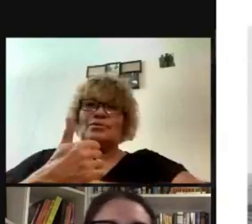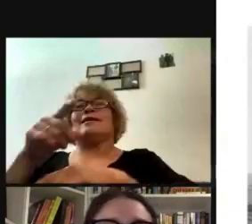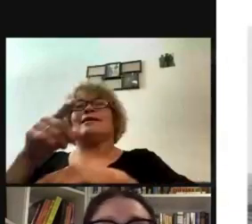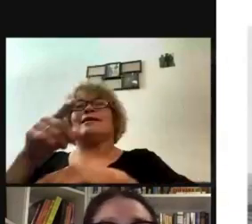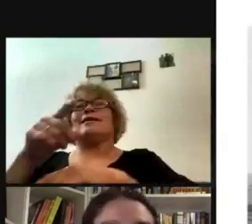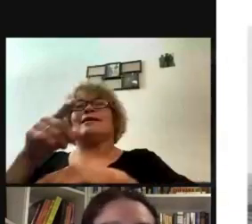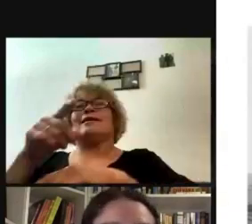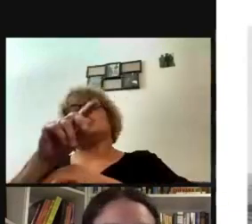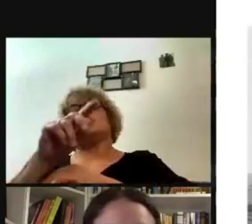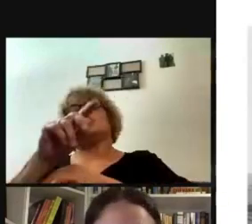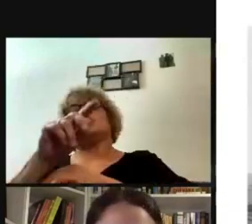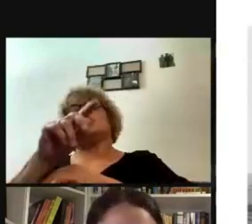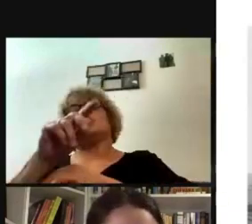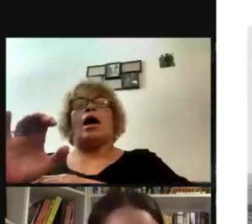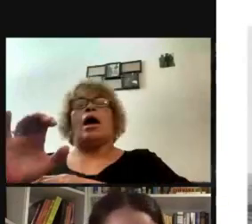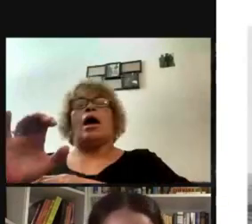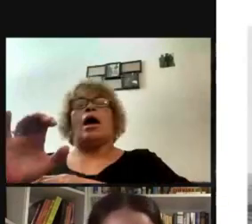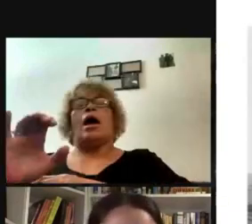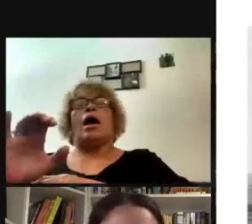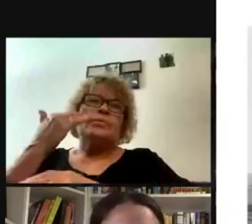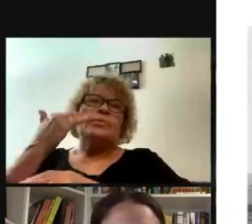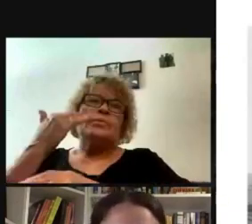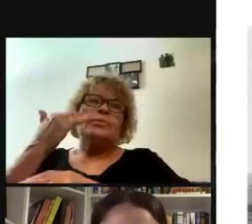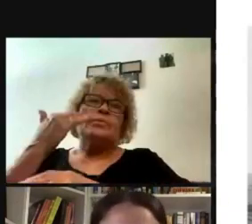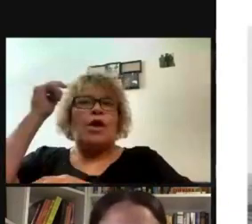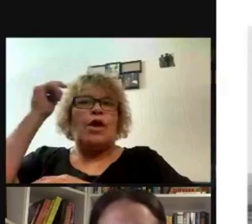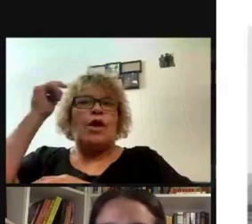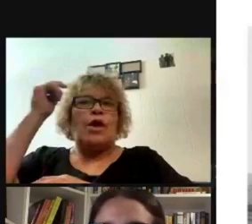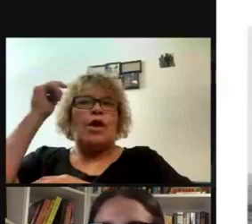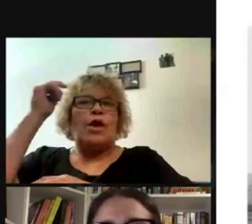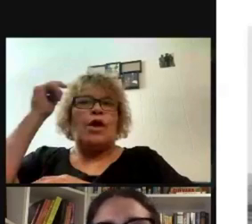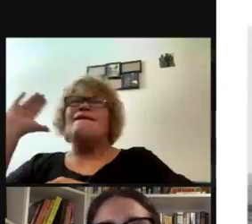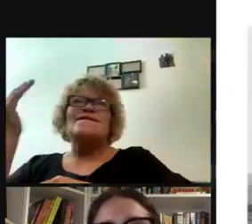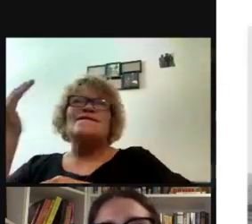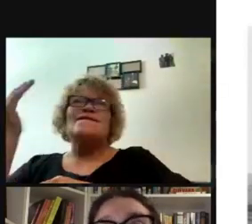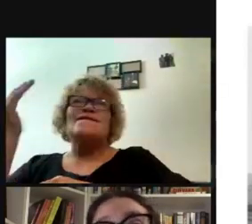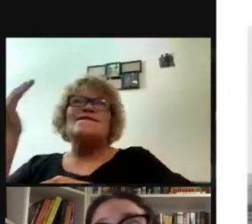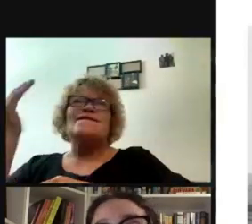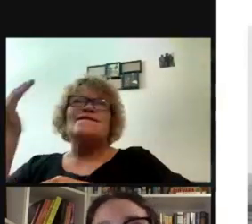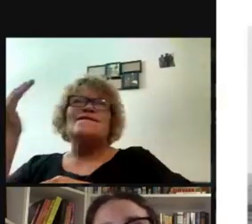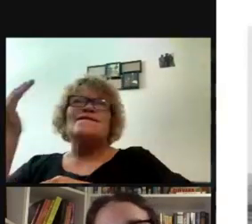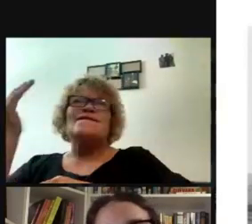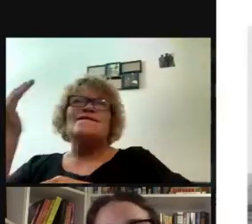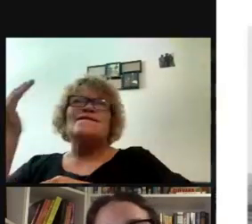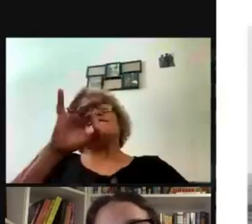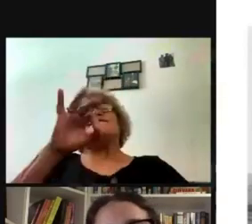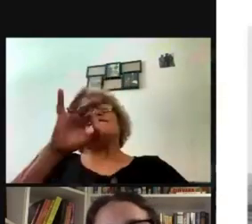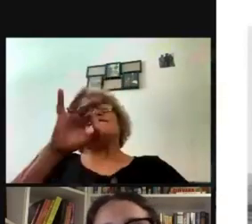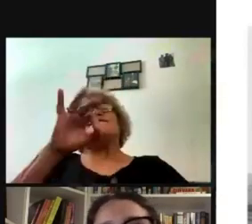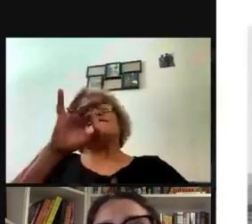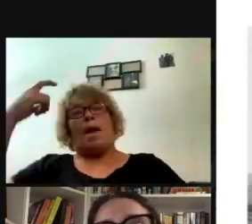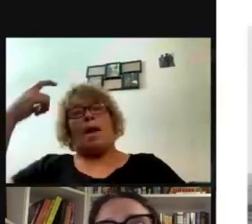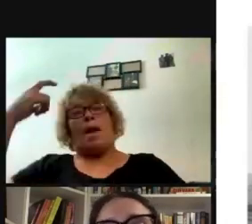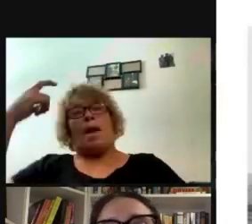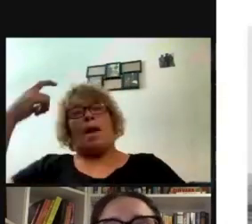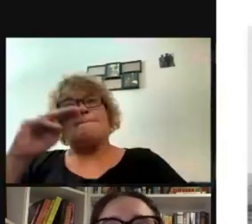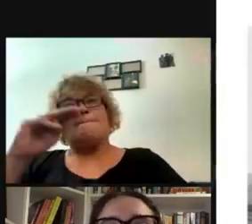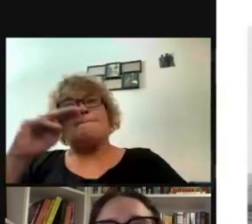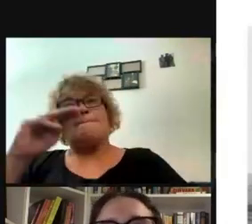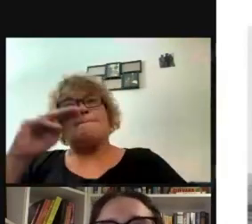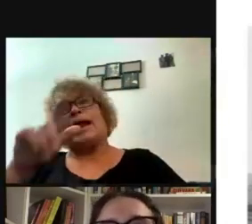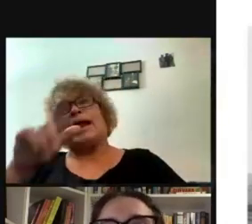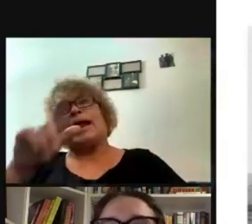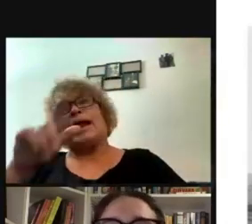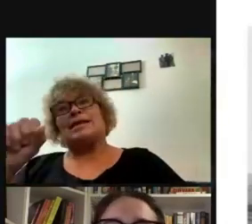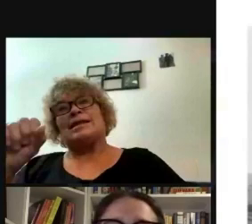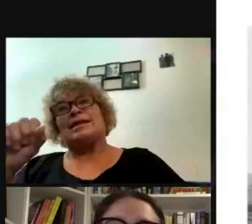those of you unfamiliar with this label, feeble-mindedness, it was a broad and flexible diagnosis that was